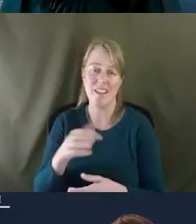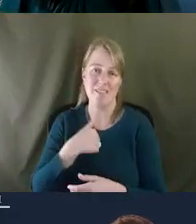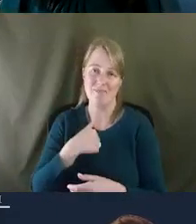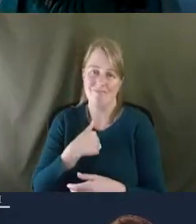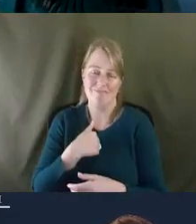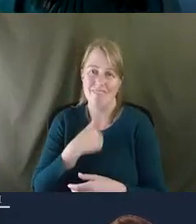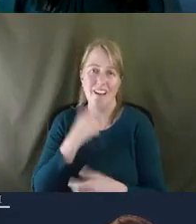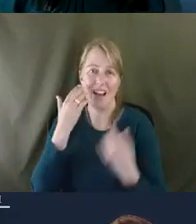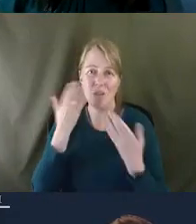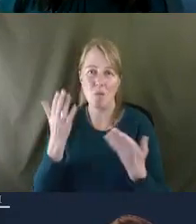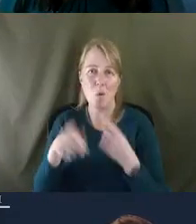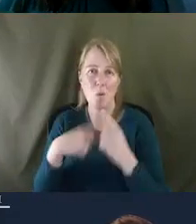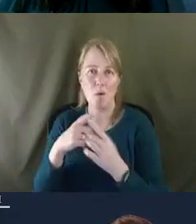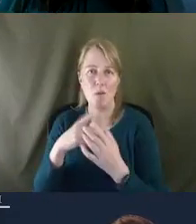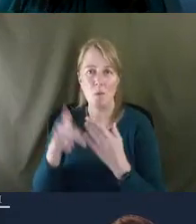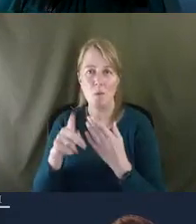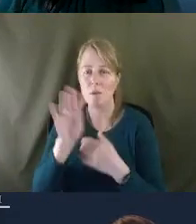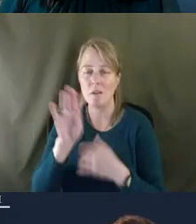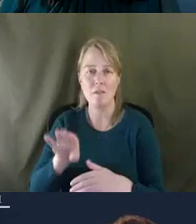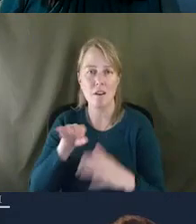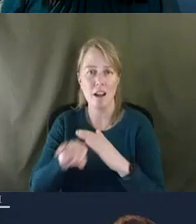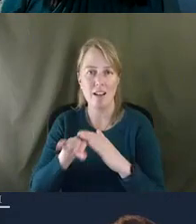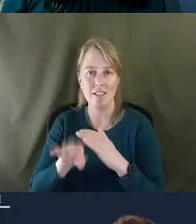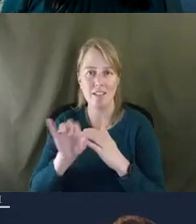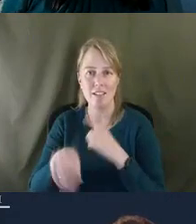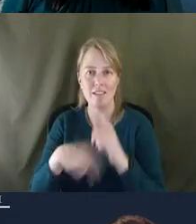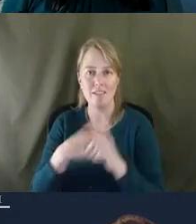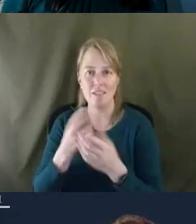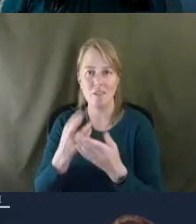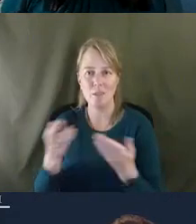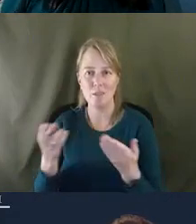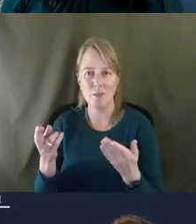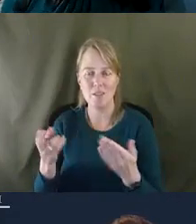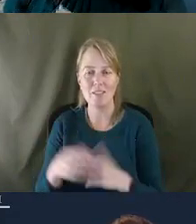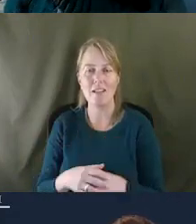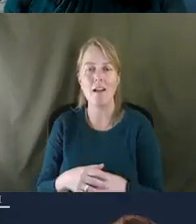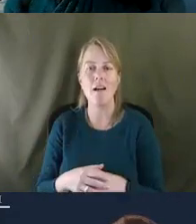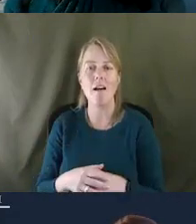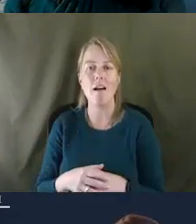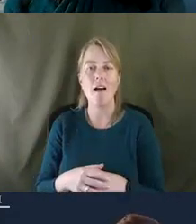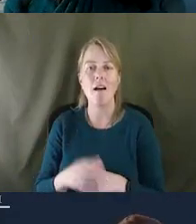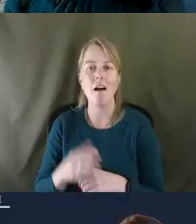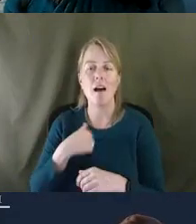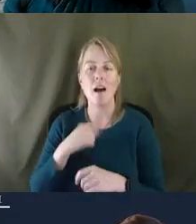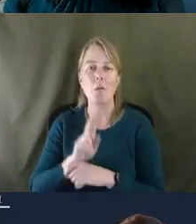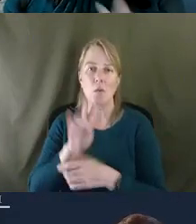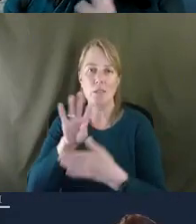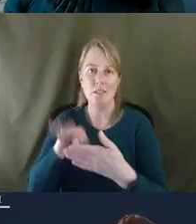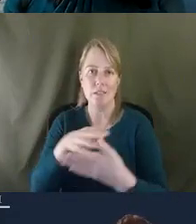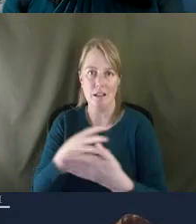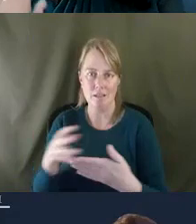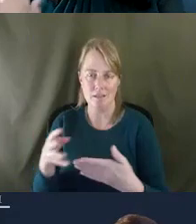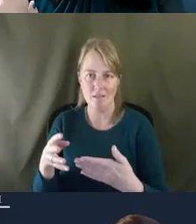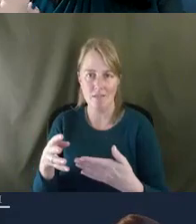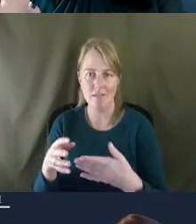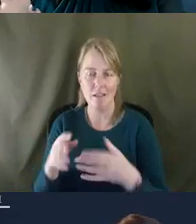and expertise. I've never had access to those types of resources before. So I have my Excel spreadsheet where I